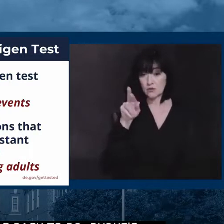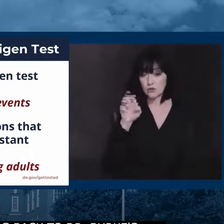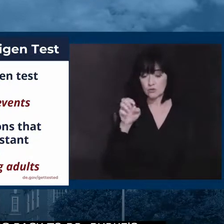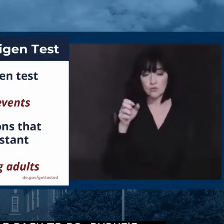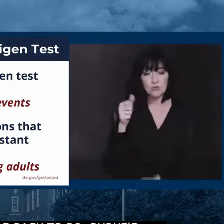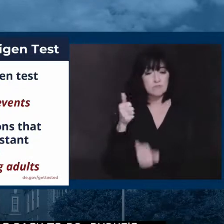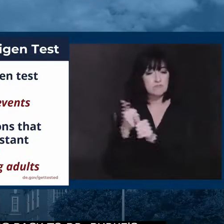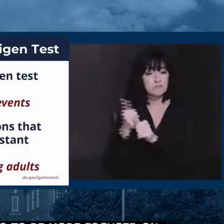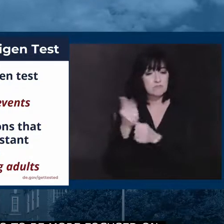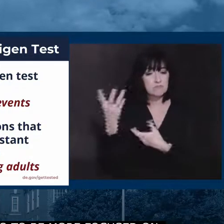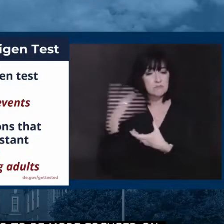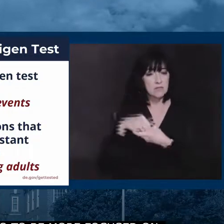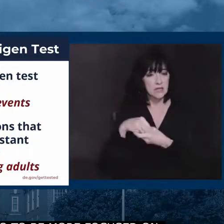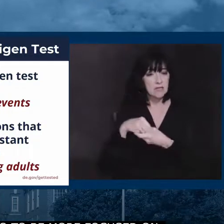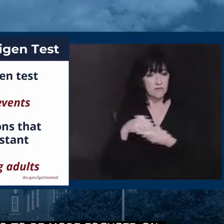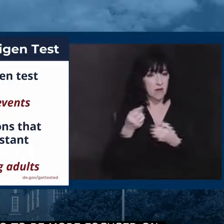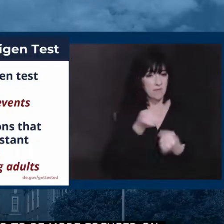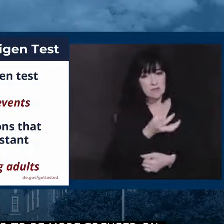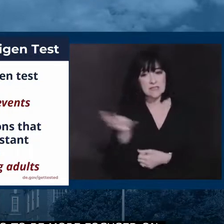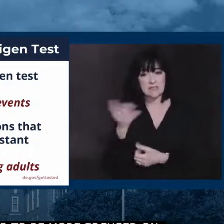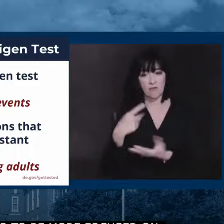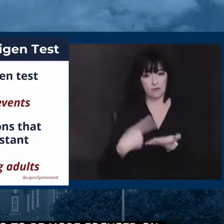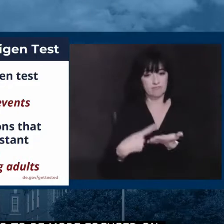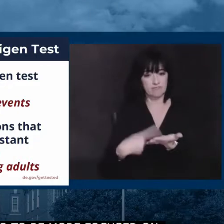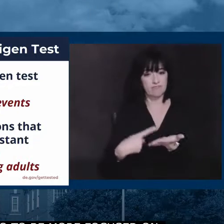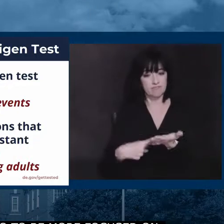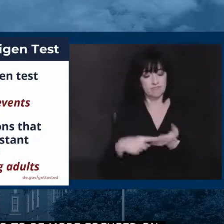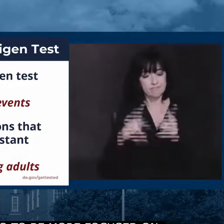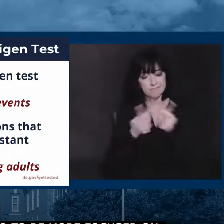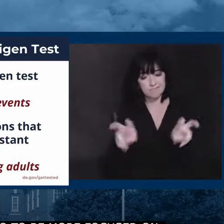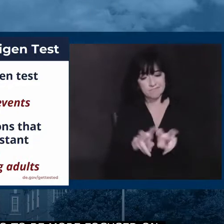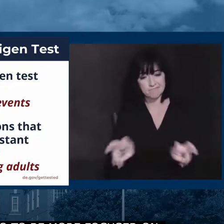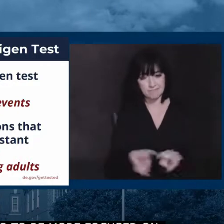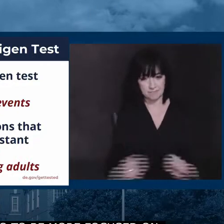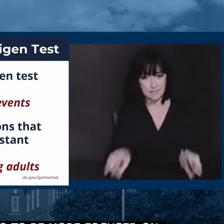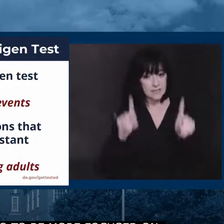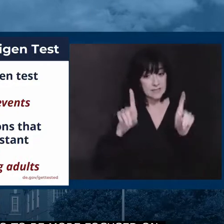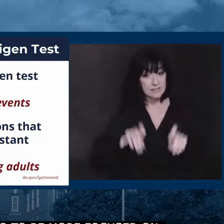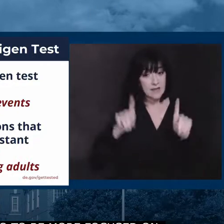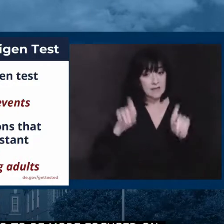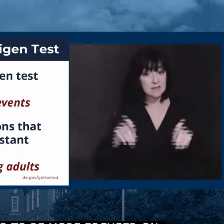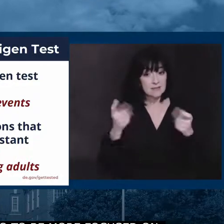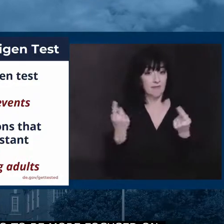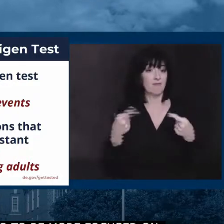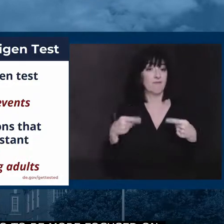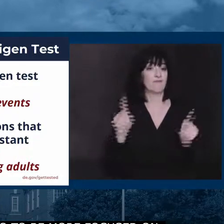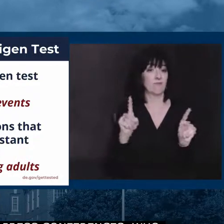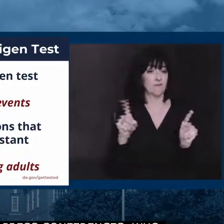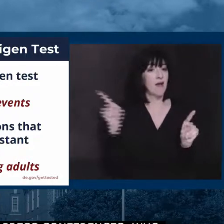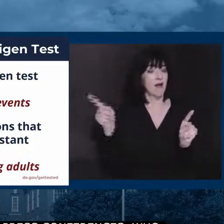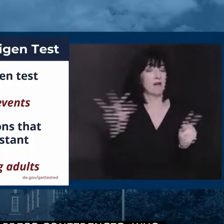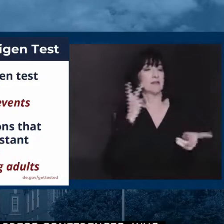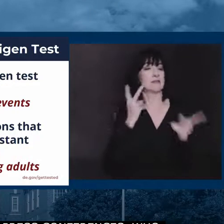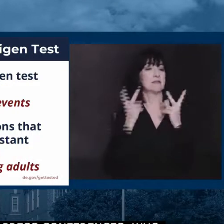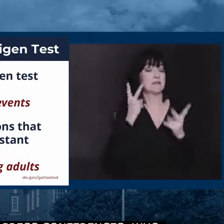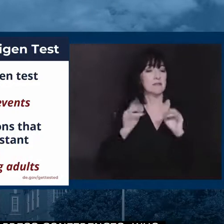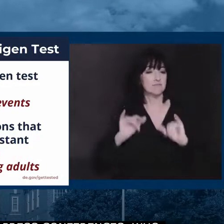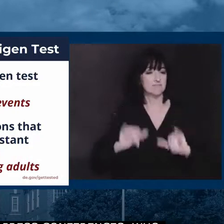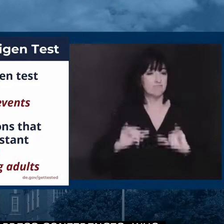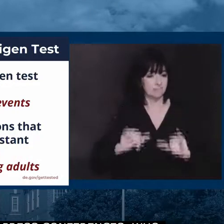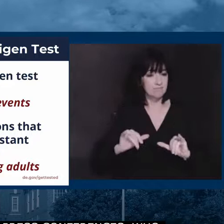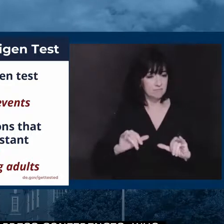in several discussions about testing, is finally getting to see the fruits of his labor. So we're going to start